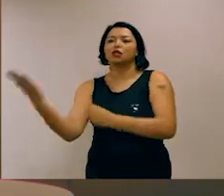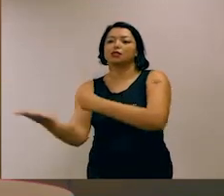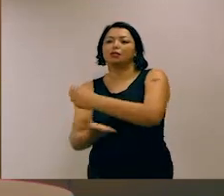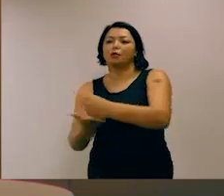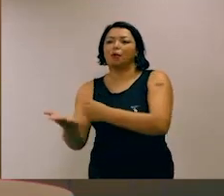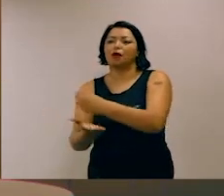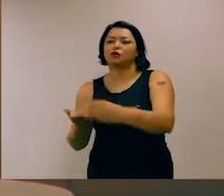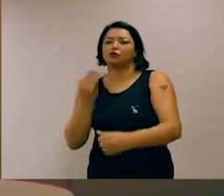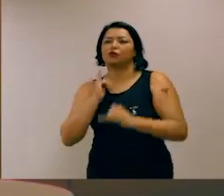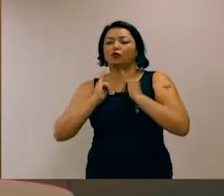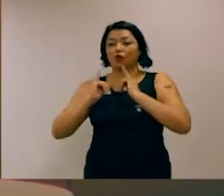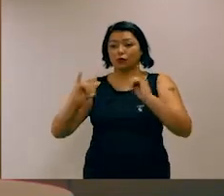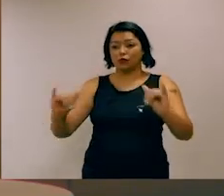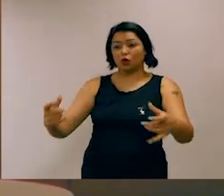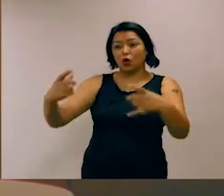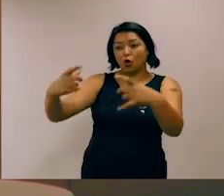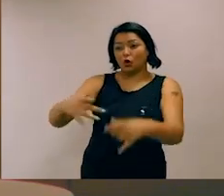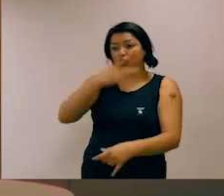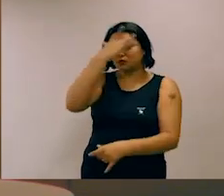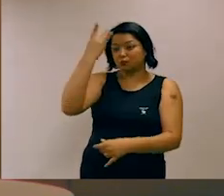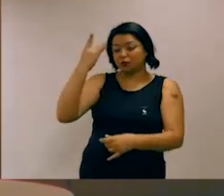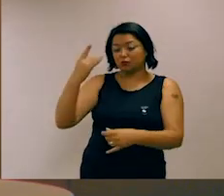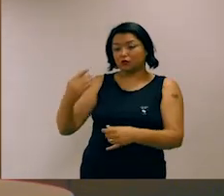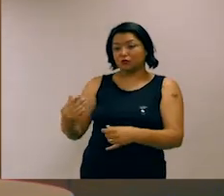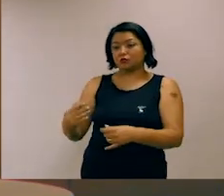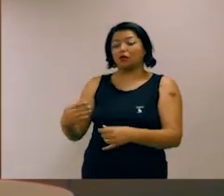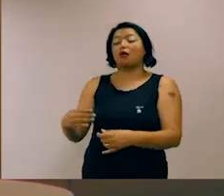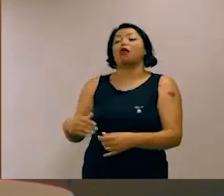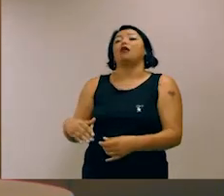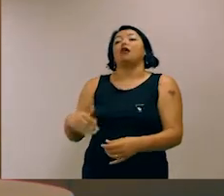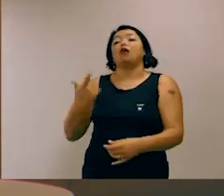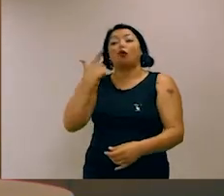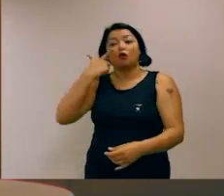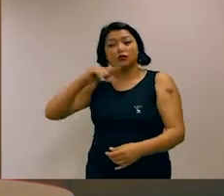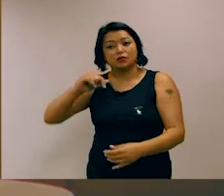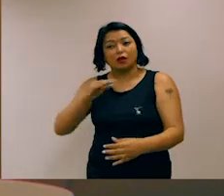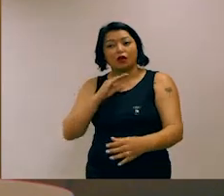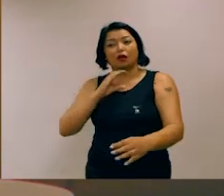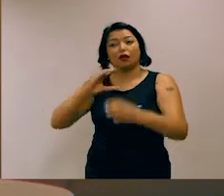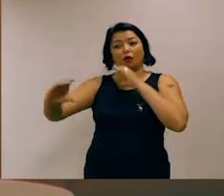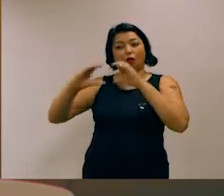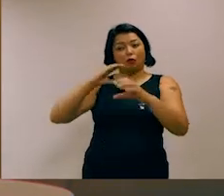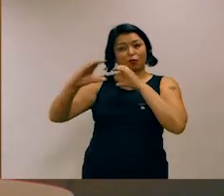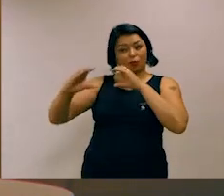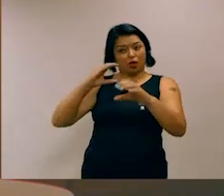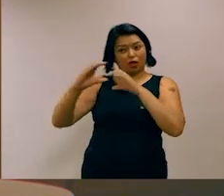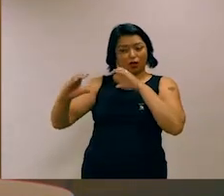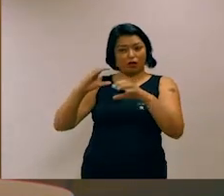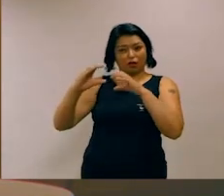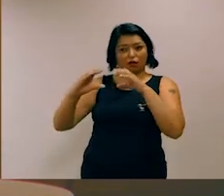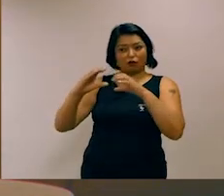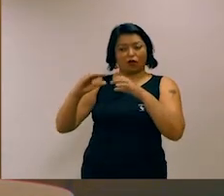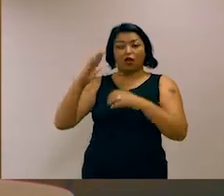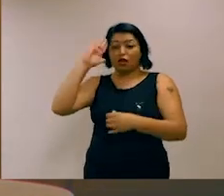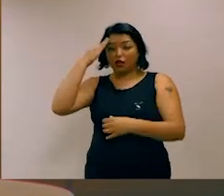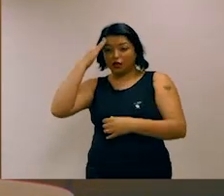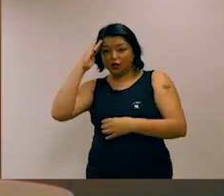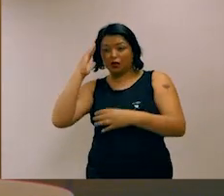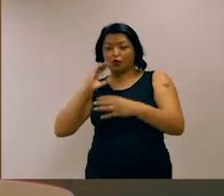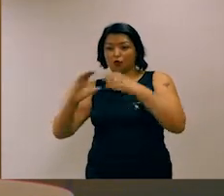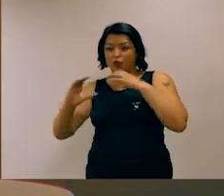data and evidence-based policies, we can really start to make better interventions, better experiments,